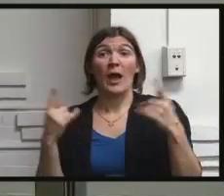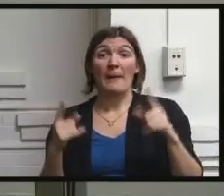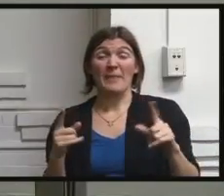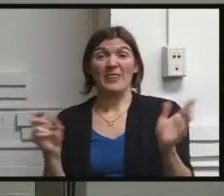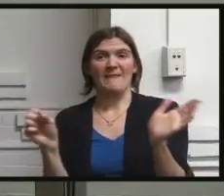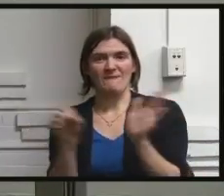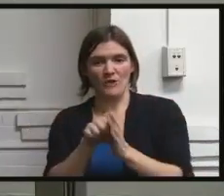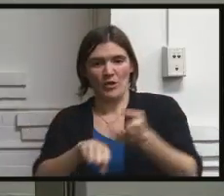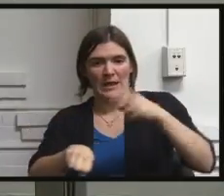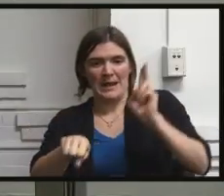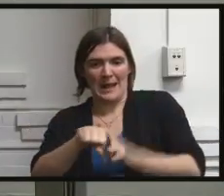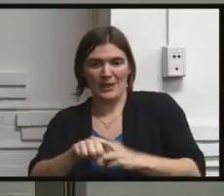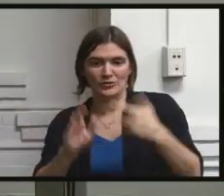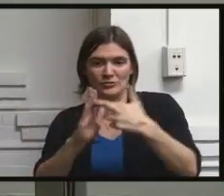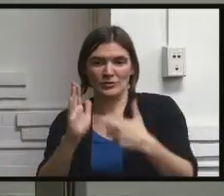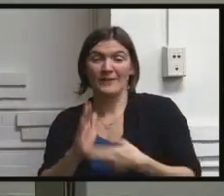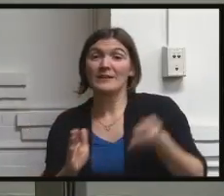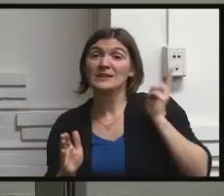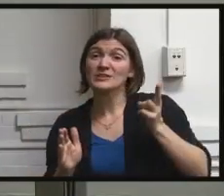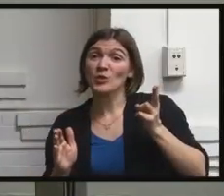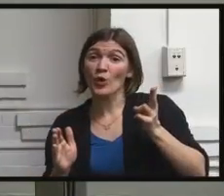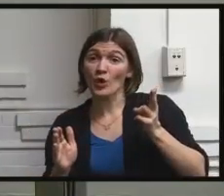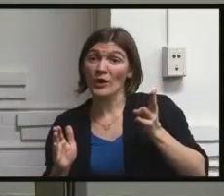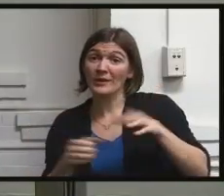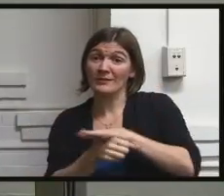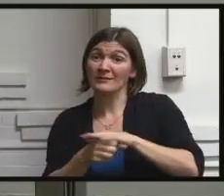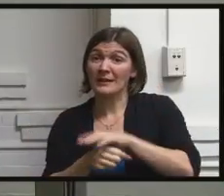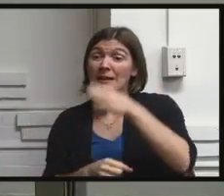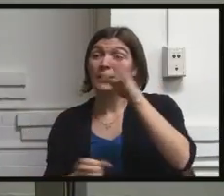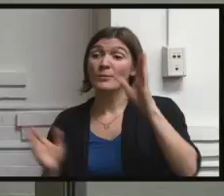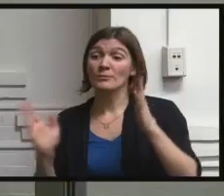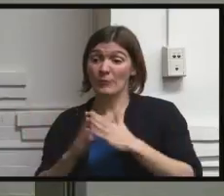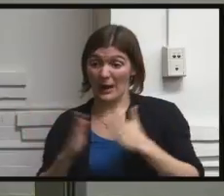Register historic districts in Brattleboro. So that's downtown, West Brattleboro